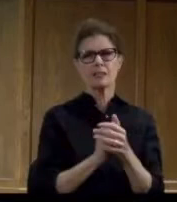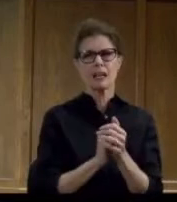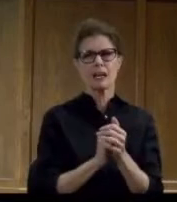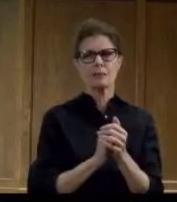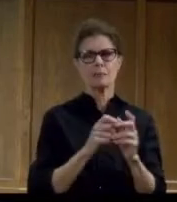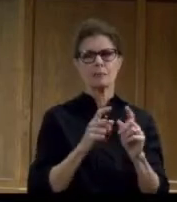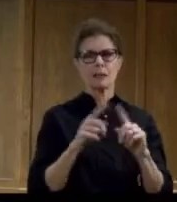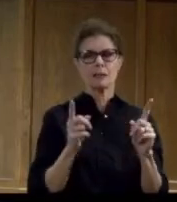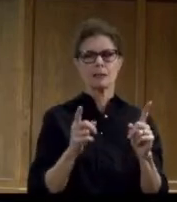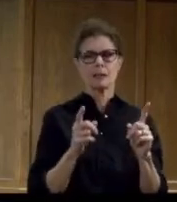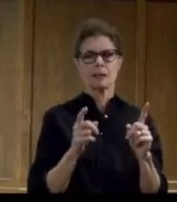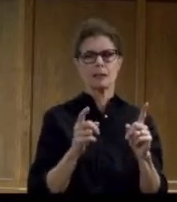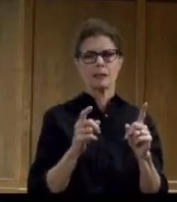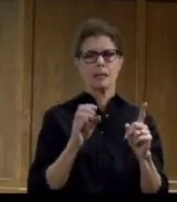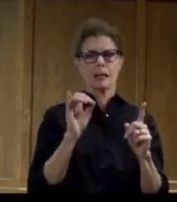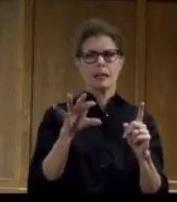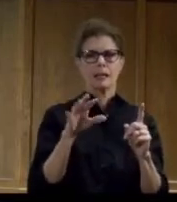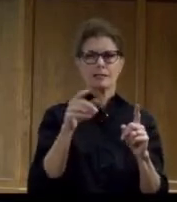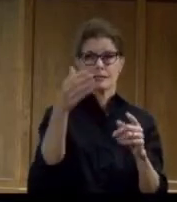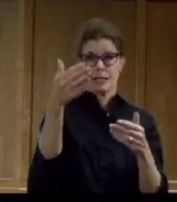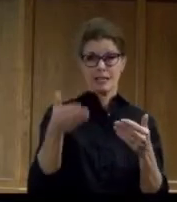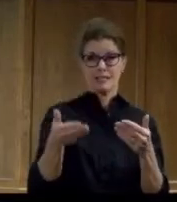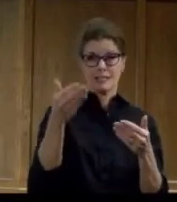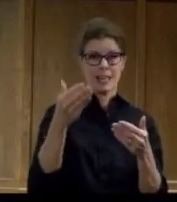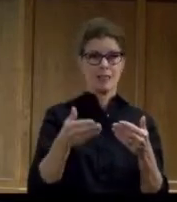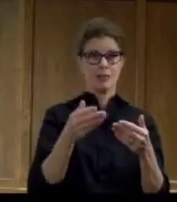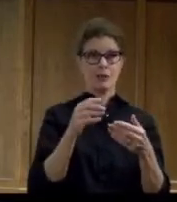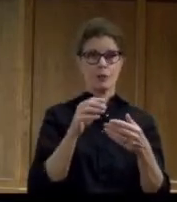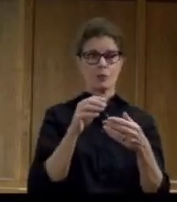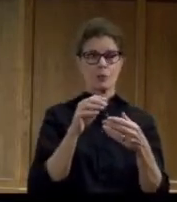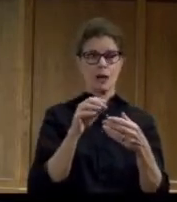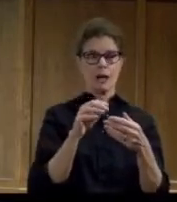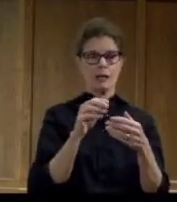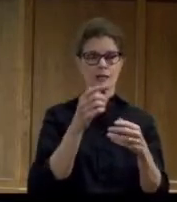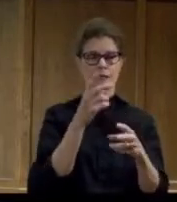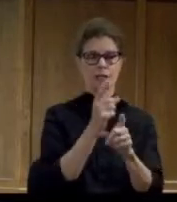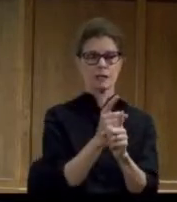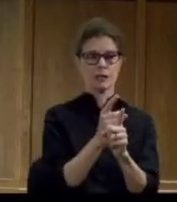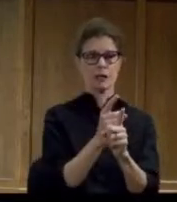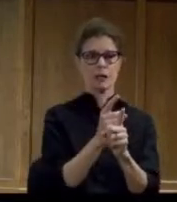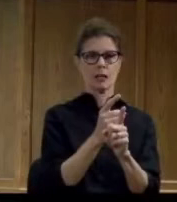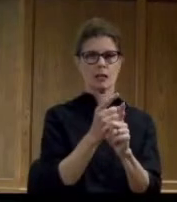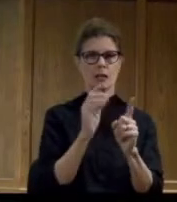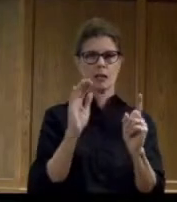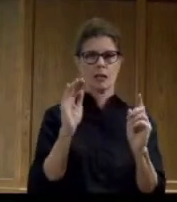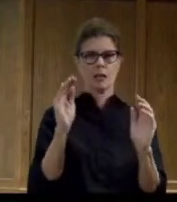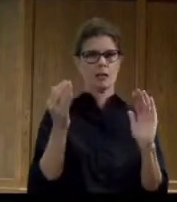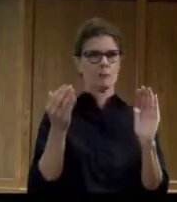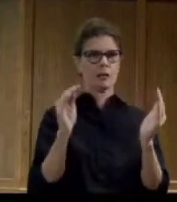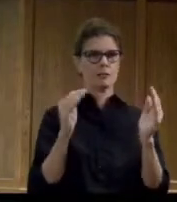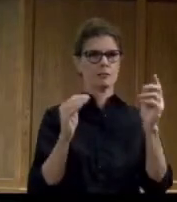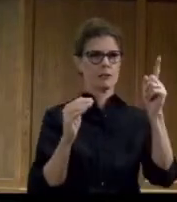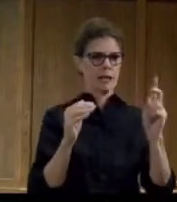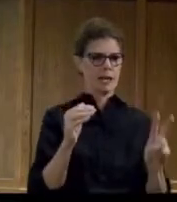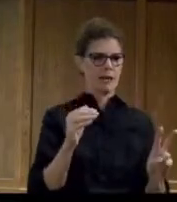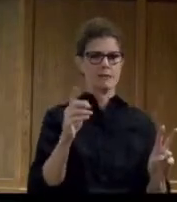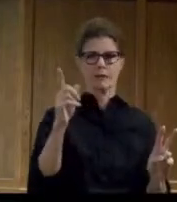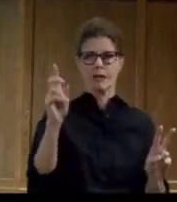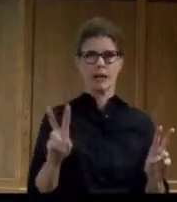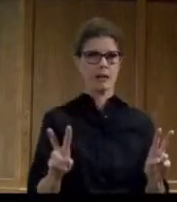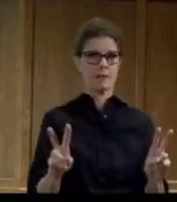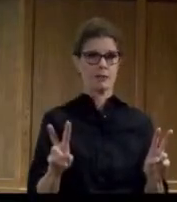this is the correct ratio that you see on the screen between things you have and things you don't have?